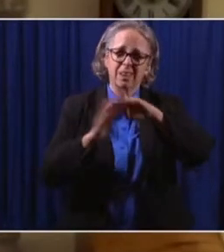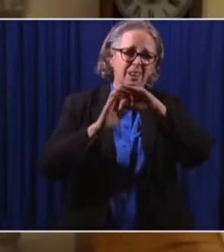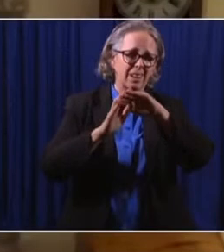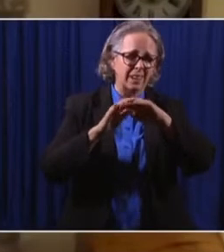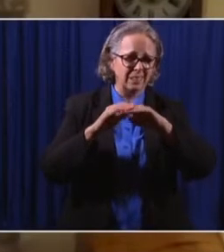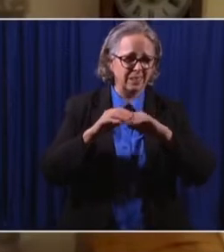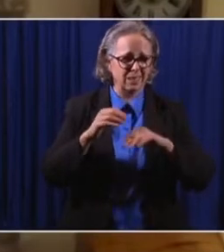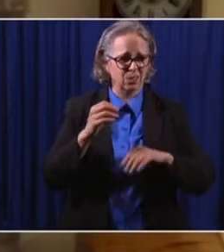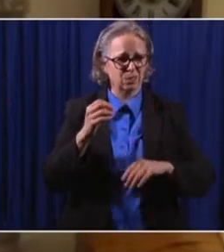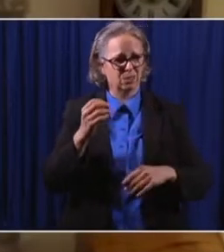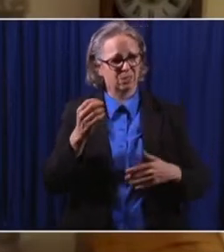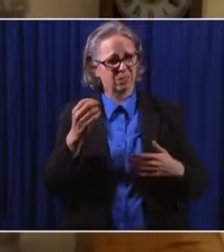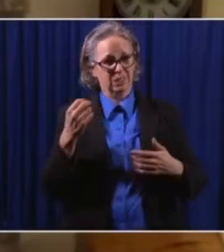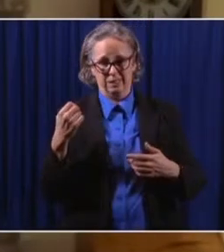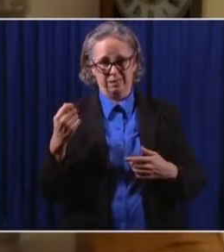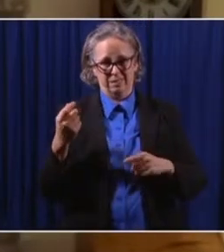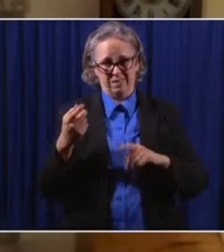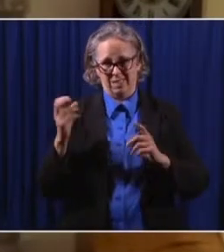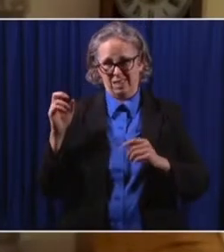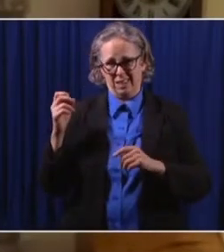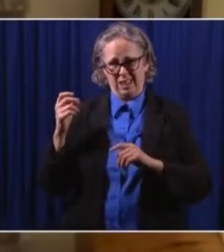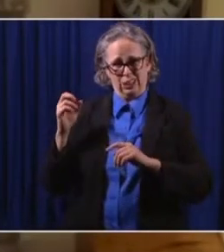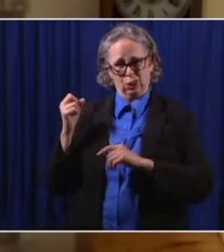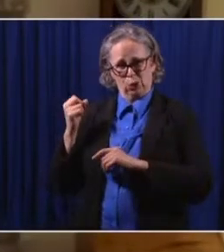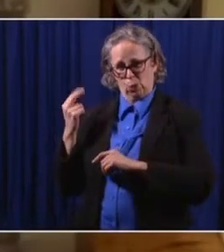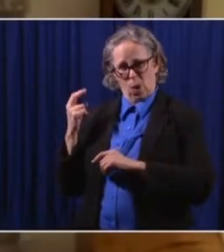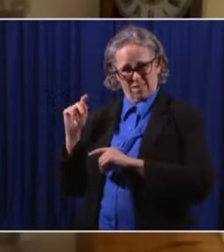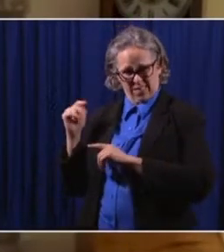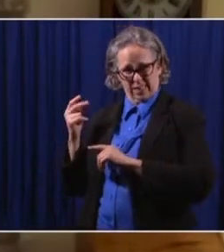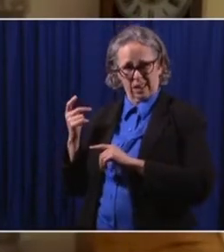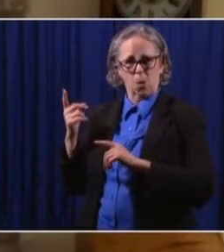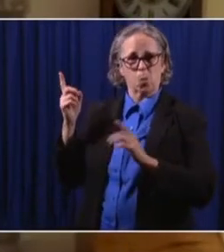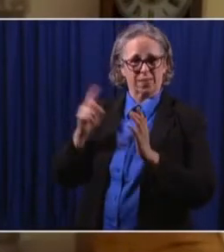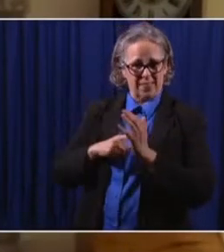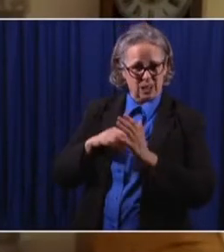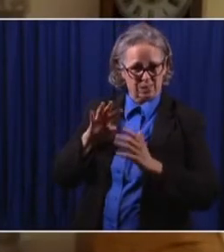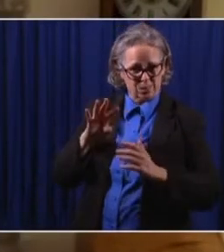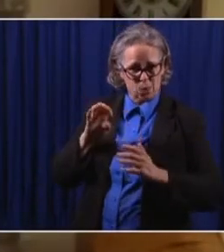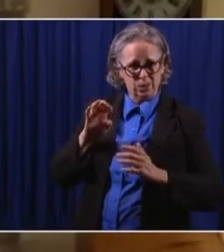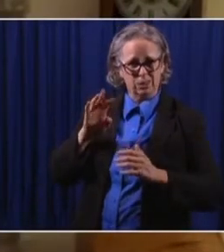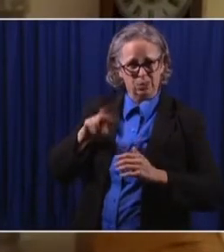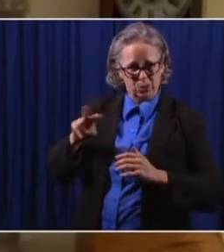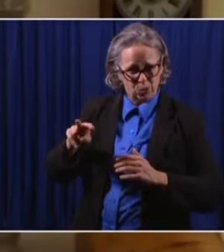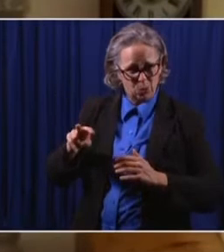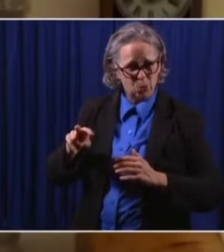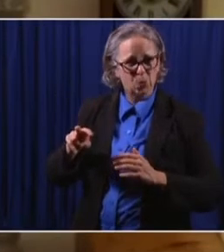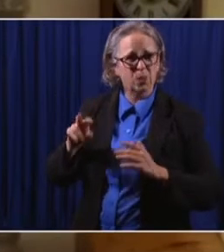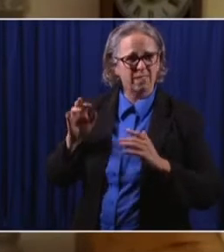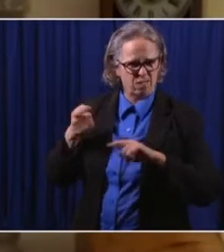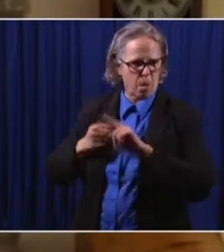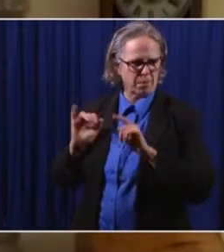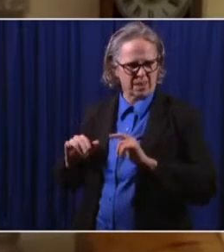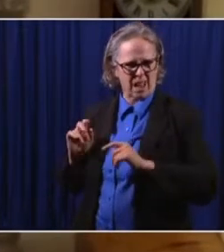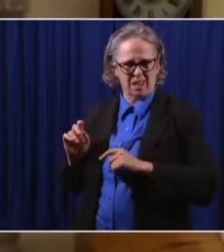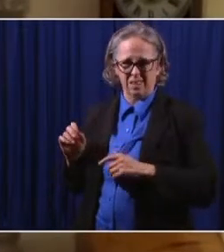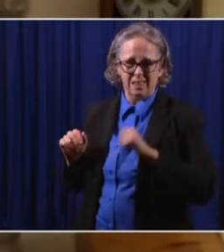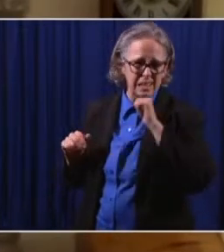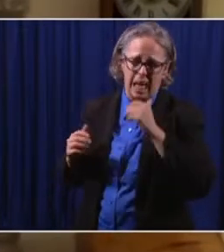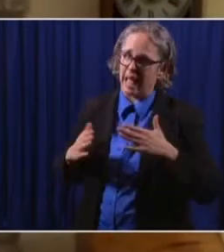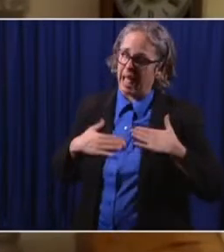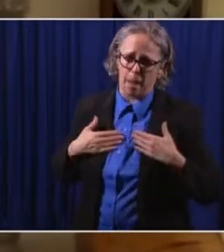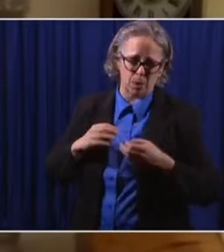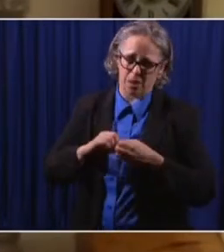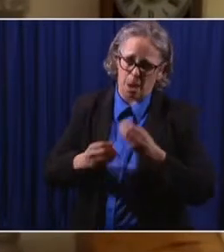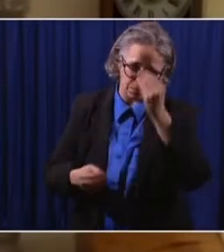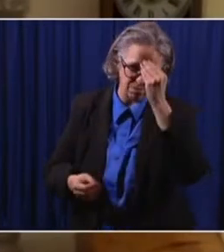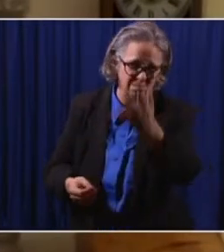1,422 cases. So not happy with those numbers. Our hospitalizations, as you'll see, and deaths are